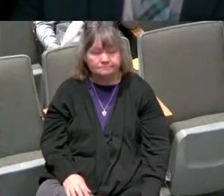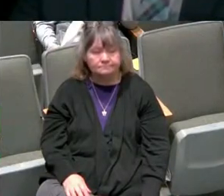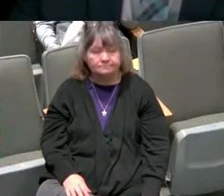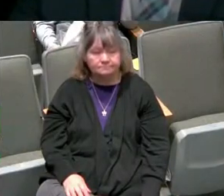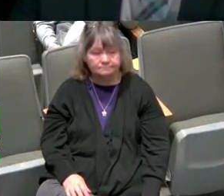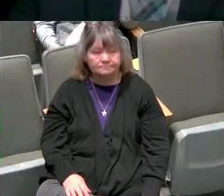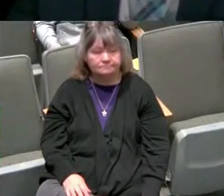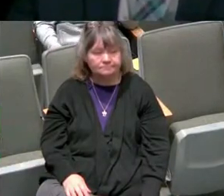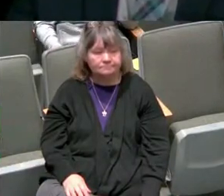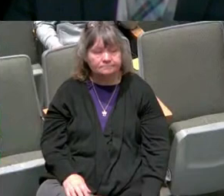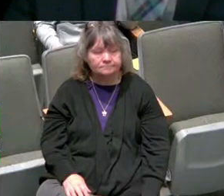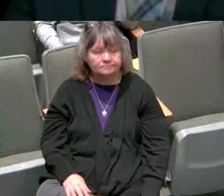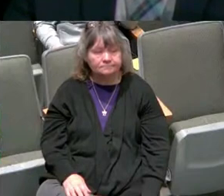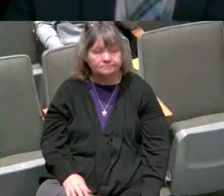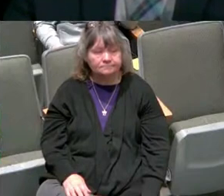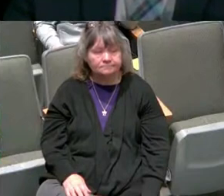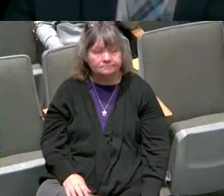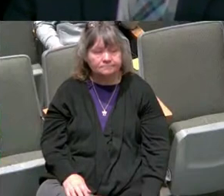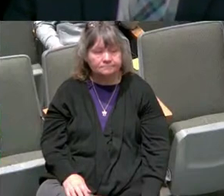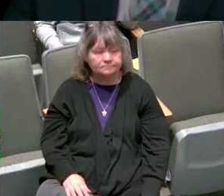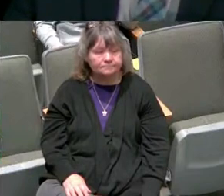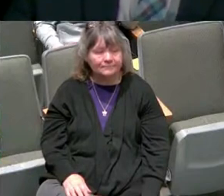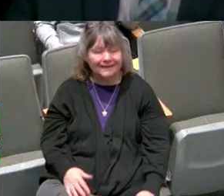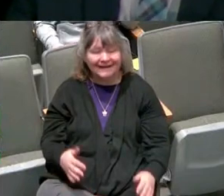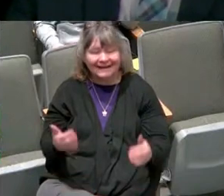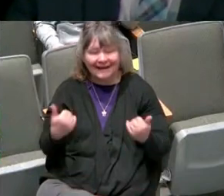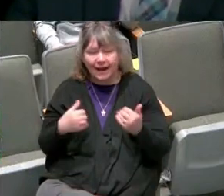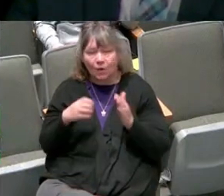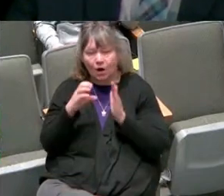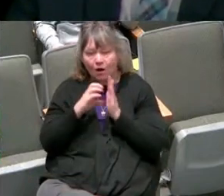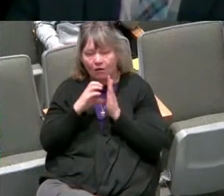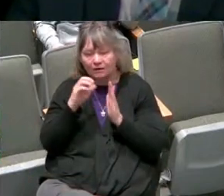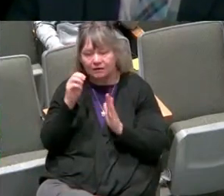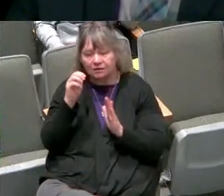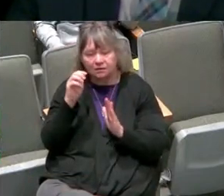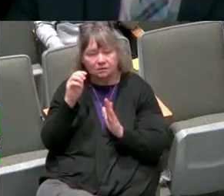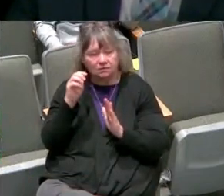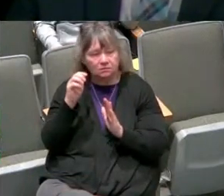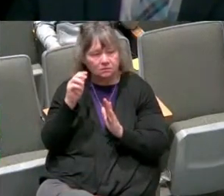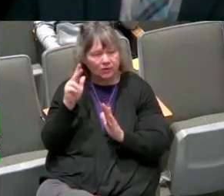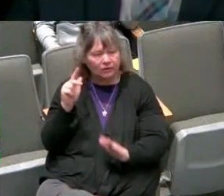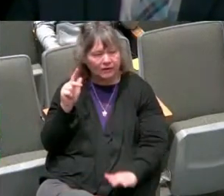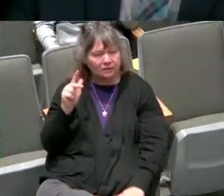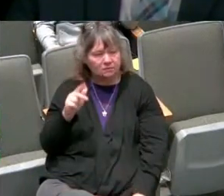all right by my accounting we are now on article 23.